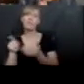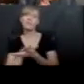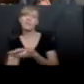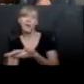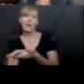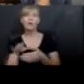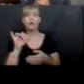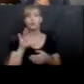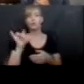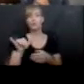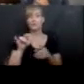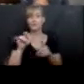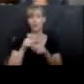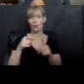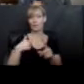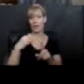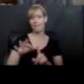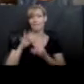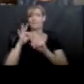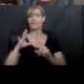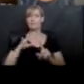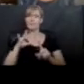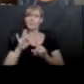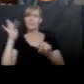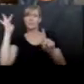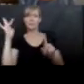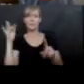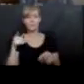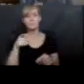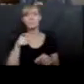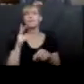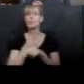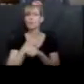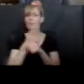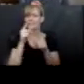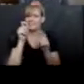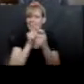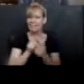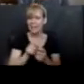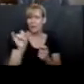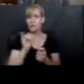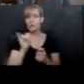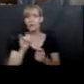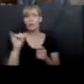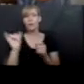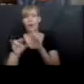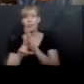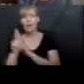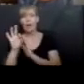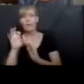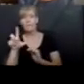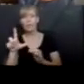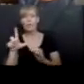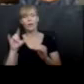spunk and spice. Use details too. The super tool that boosts your words like rocket fuel to let you show